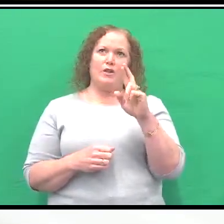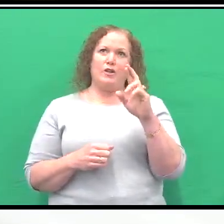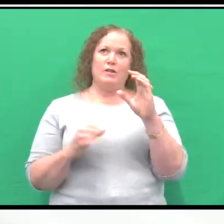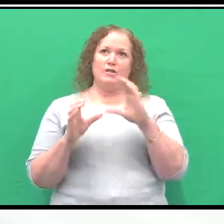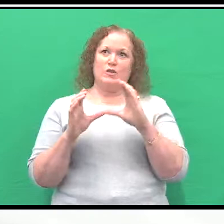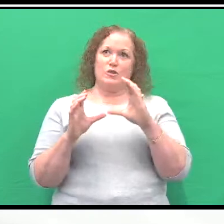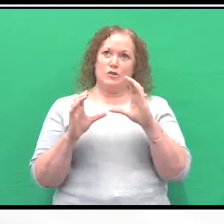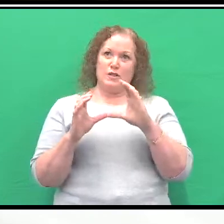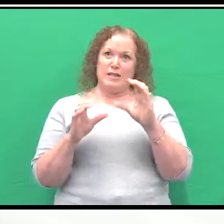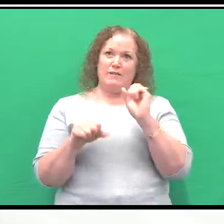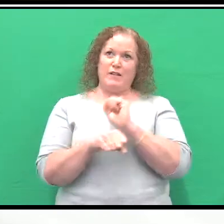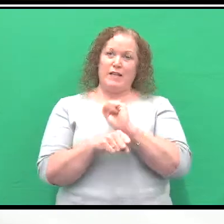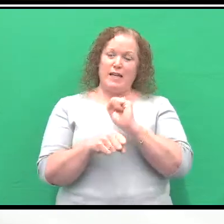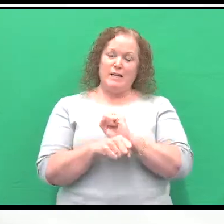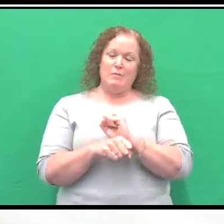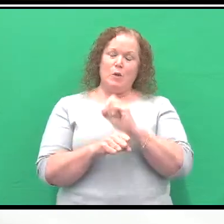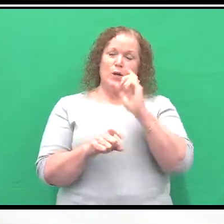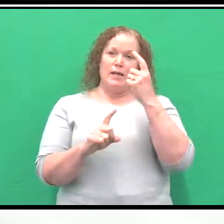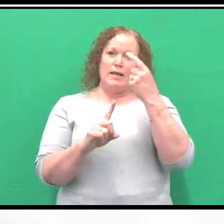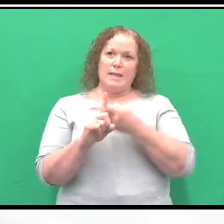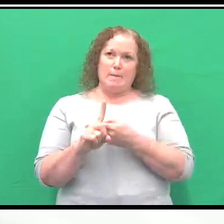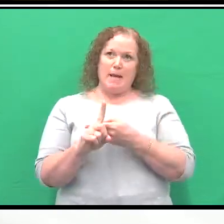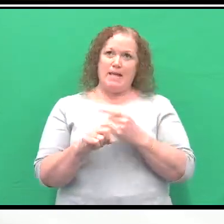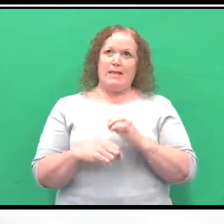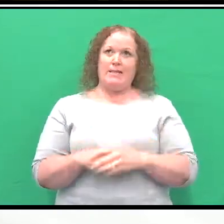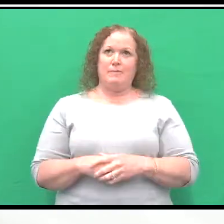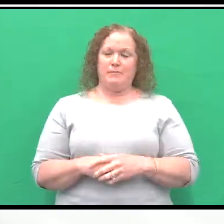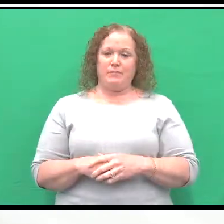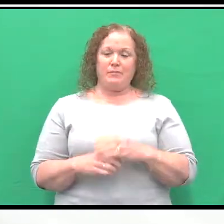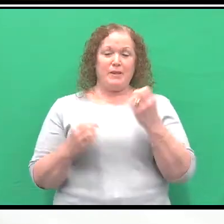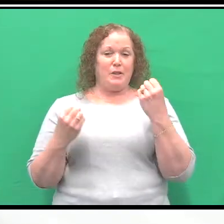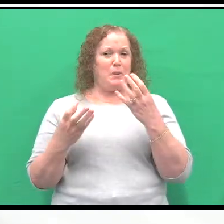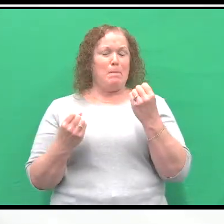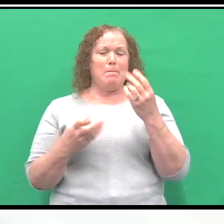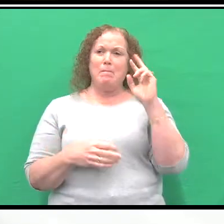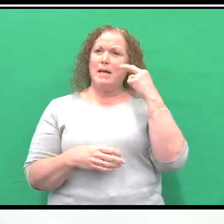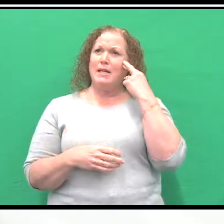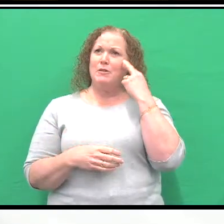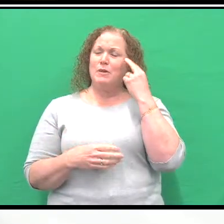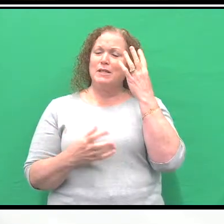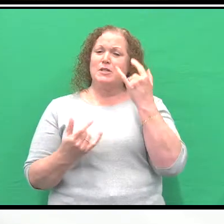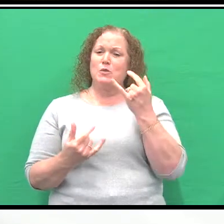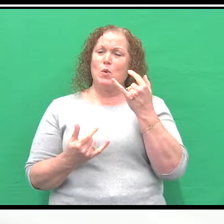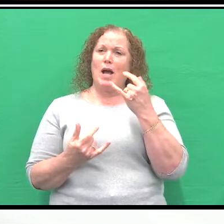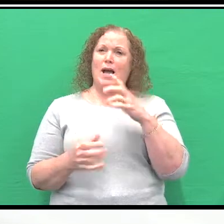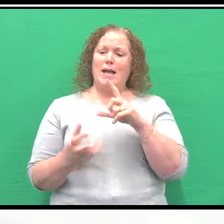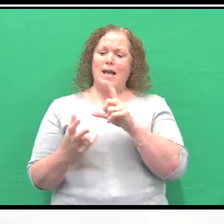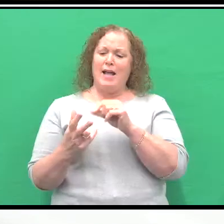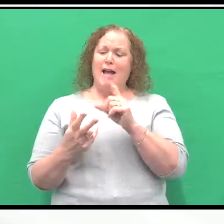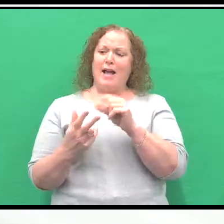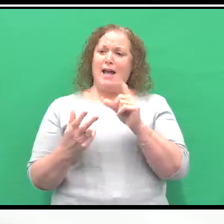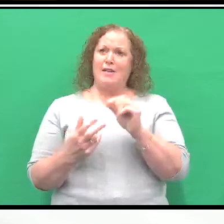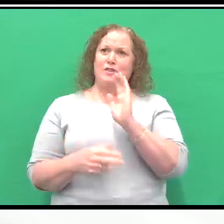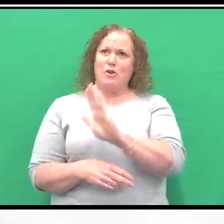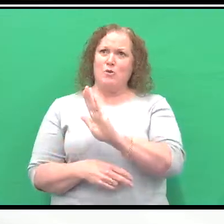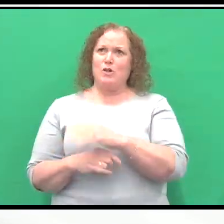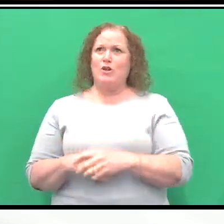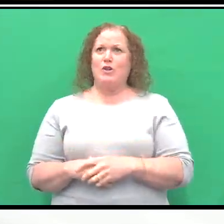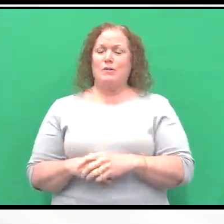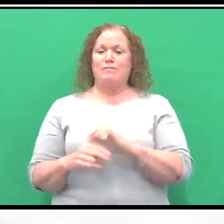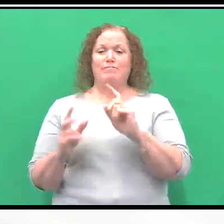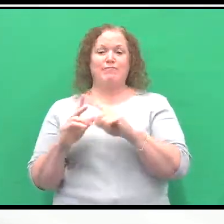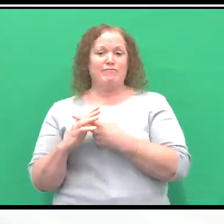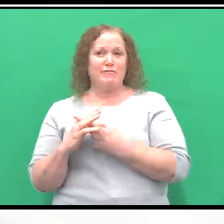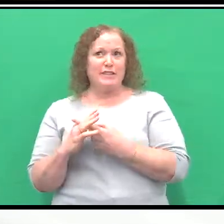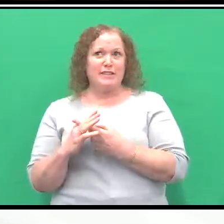month. There are many reasons why I have selected Mrs. Wagner for this recognition. To begin, I just,